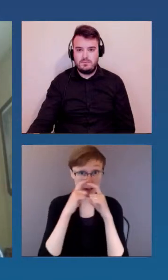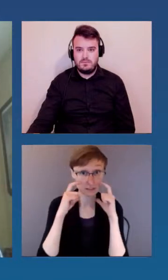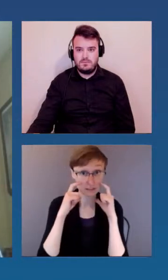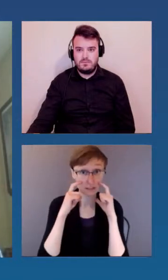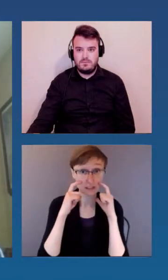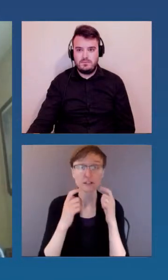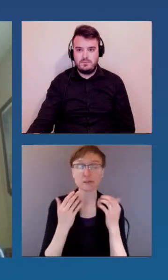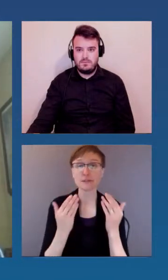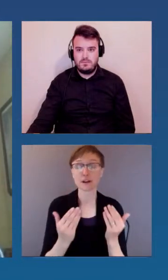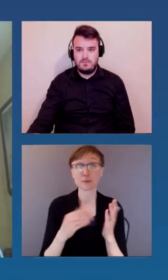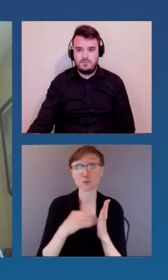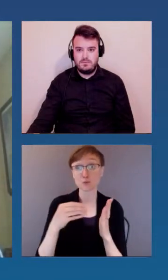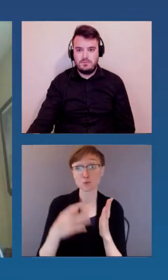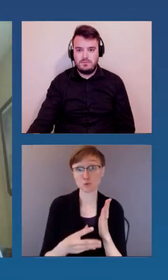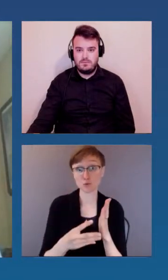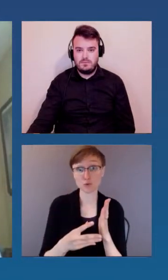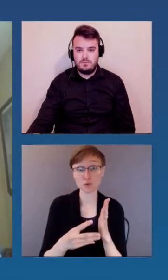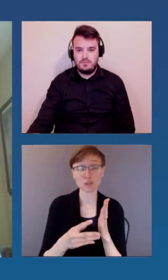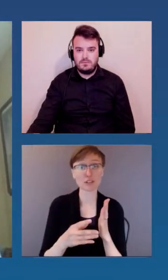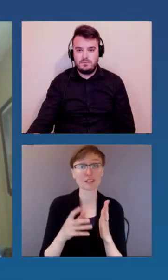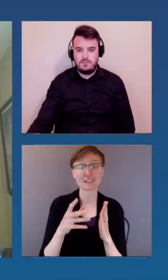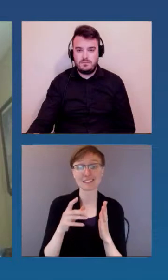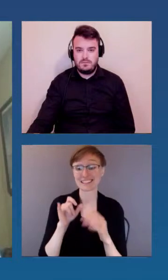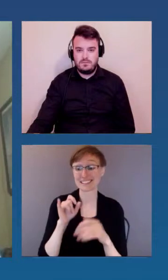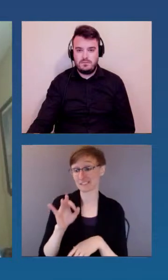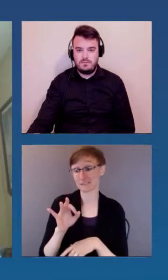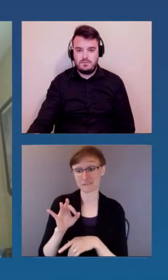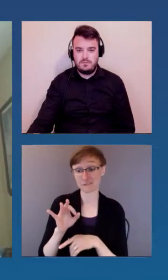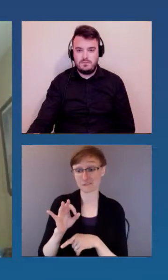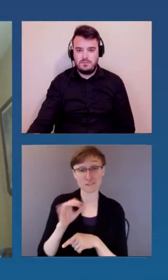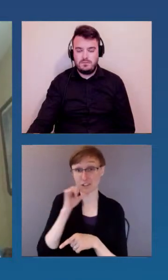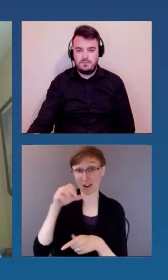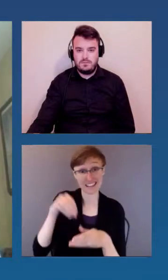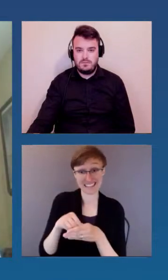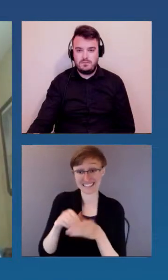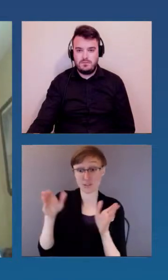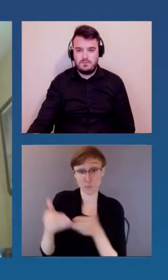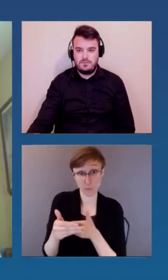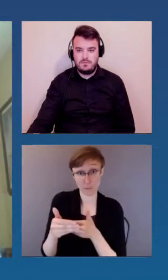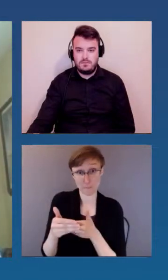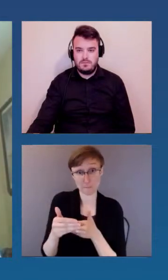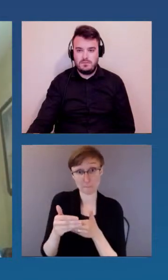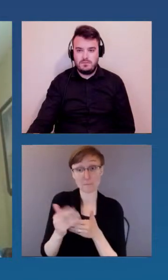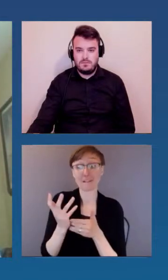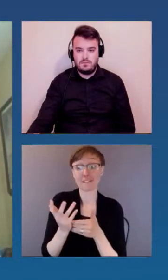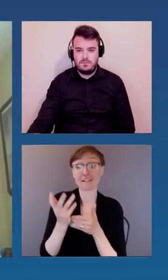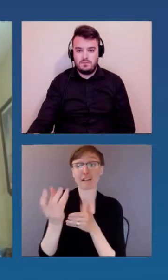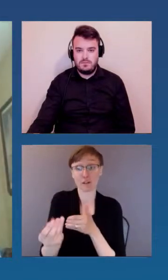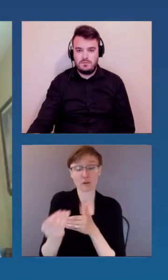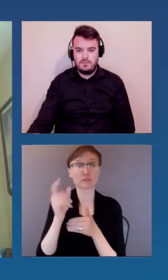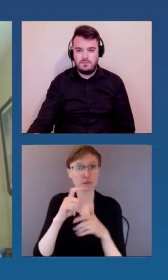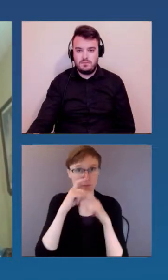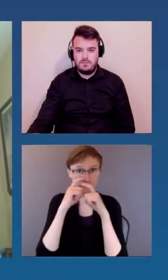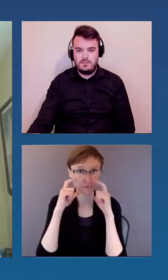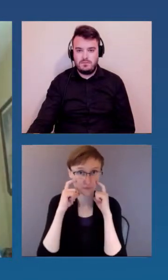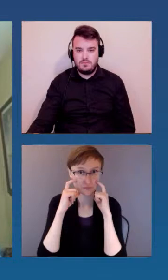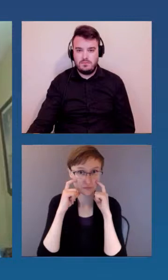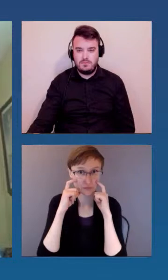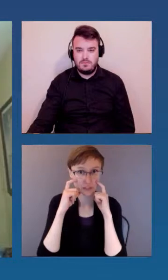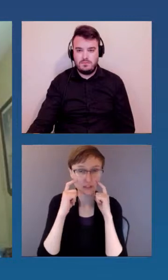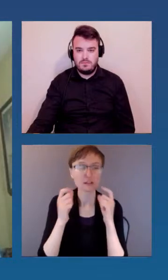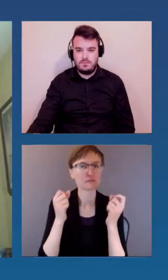and obviously adapting the way that we serve our meals to really limit the risk of exposure to COVID. And we're very